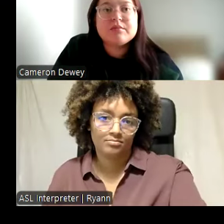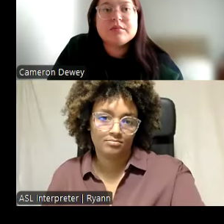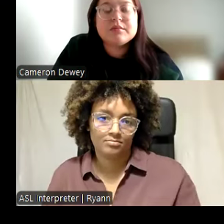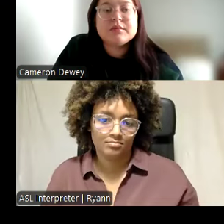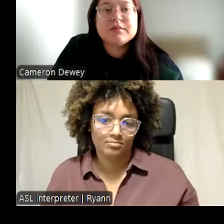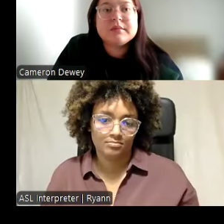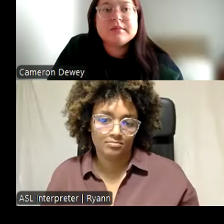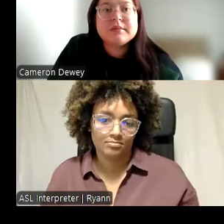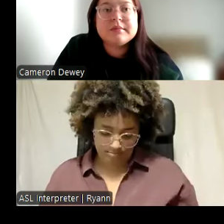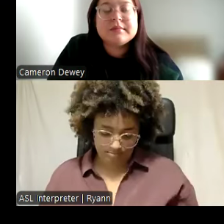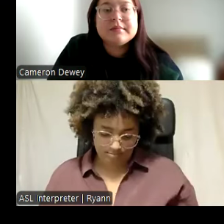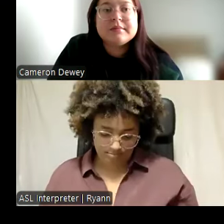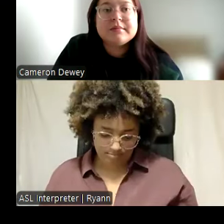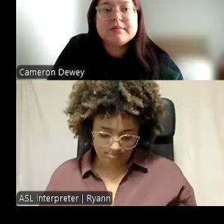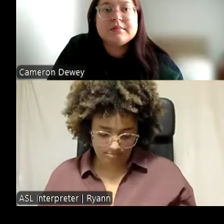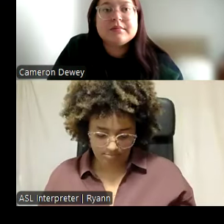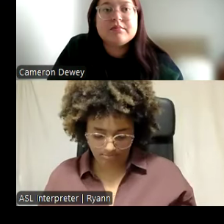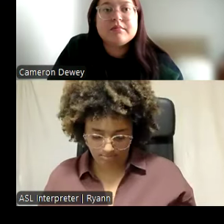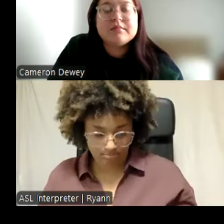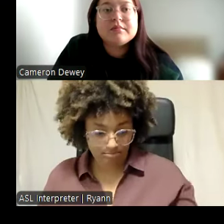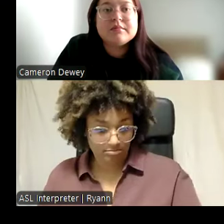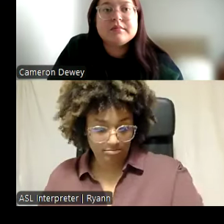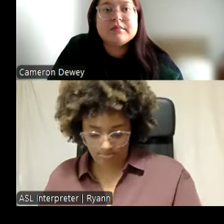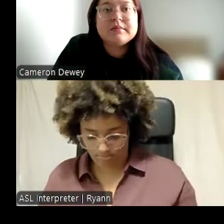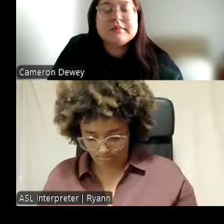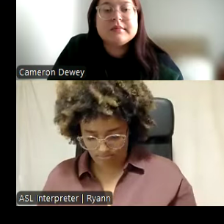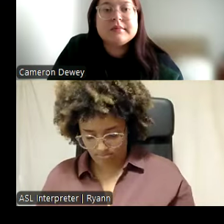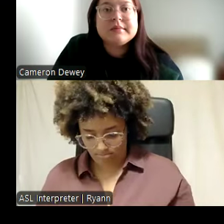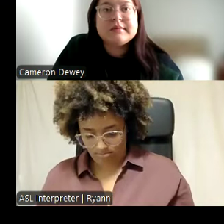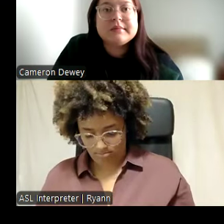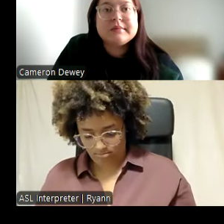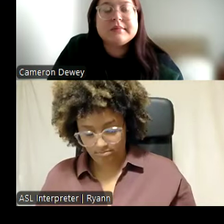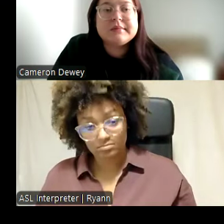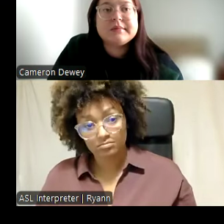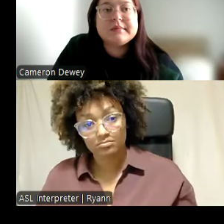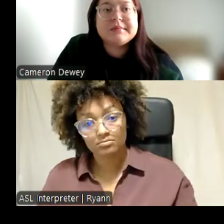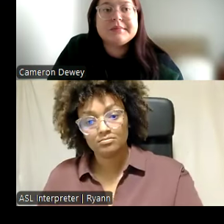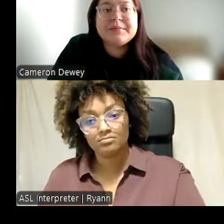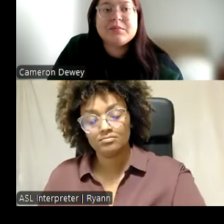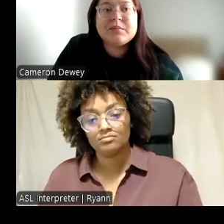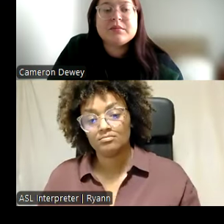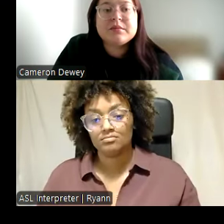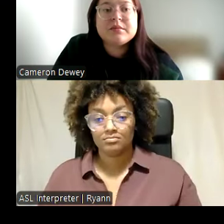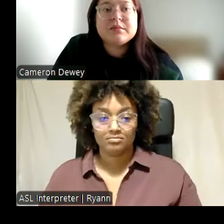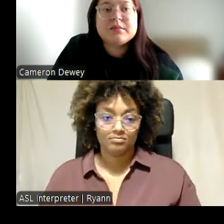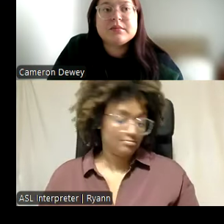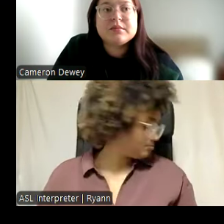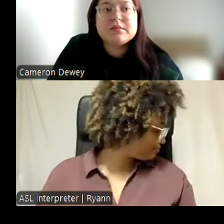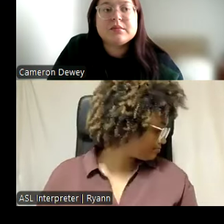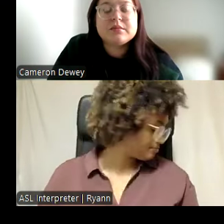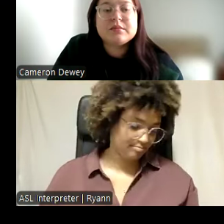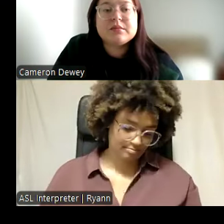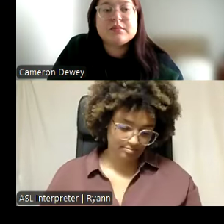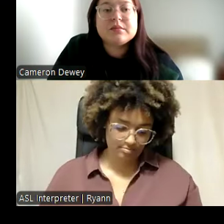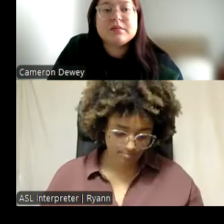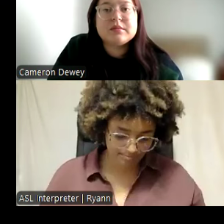in survival mode. Repeated abuse can make trauma symptoms worse. In response to